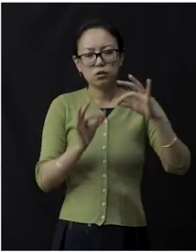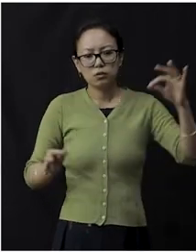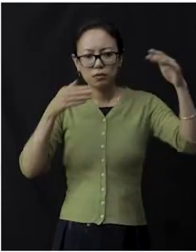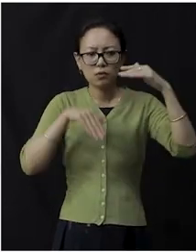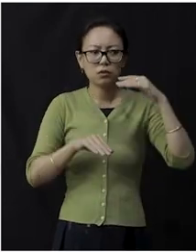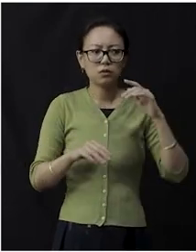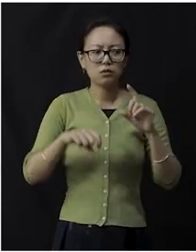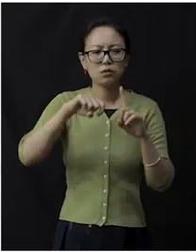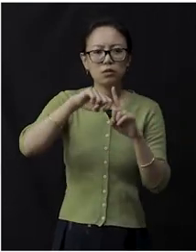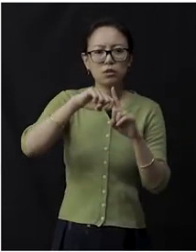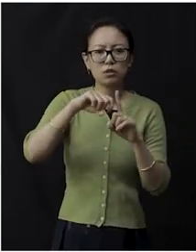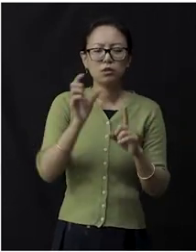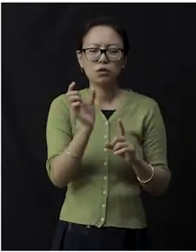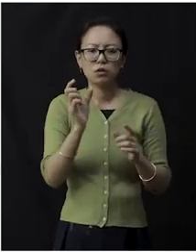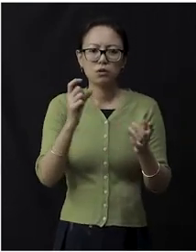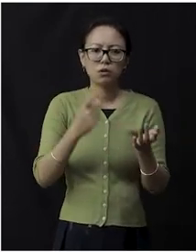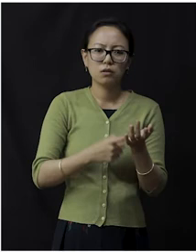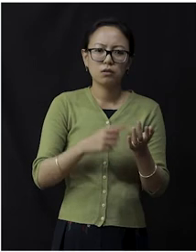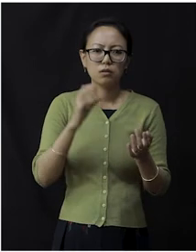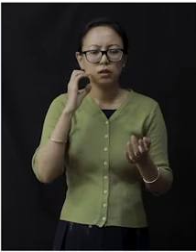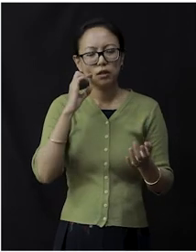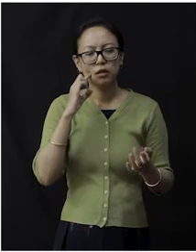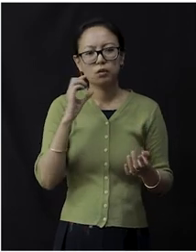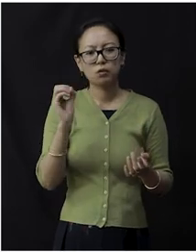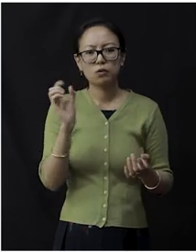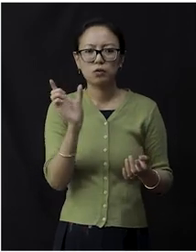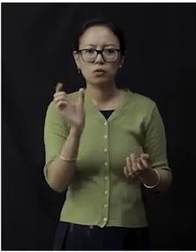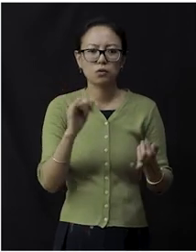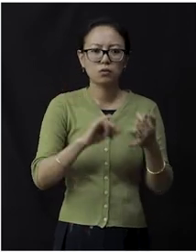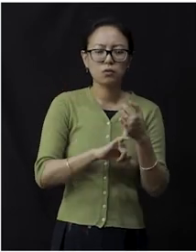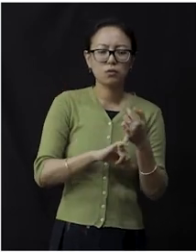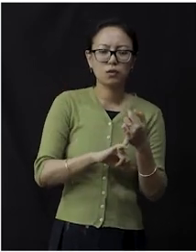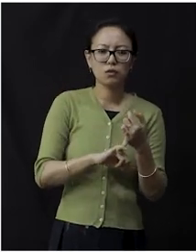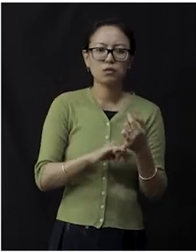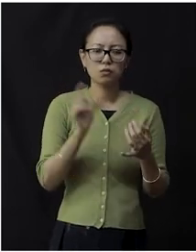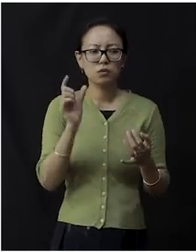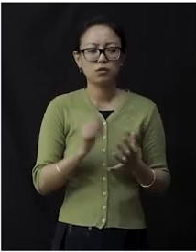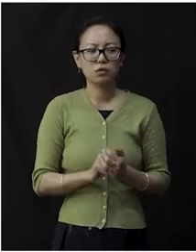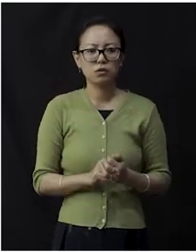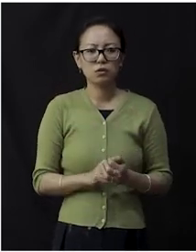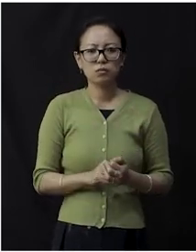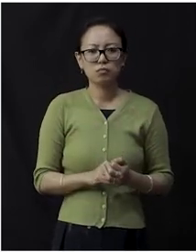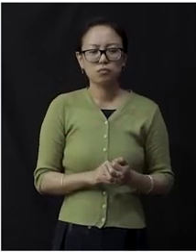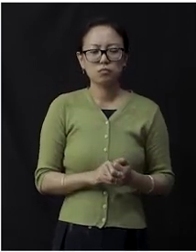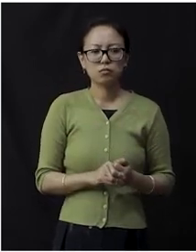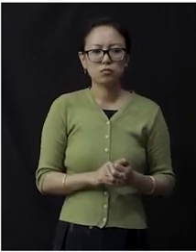So, let's find out which one is the right one because all of them start with the sound K. K.